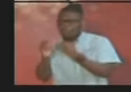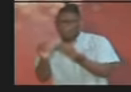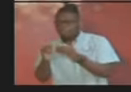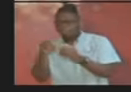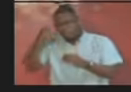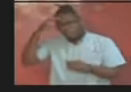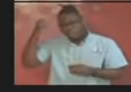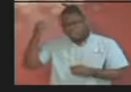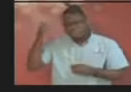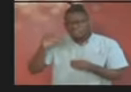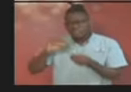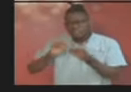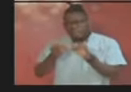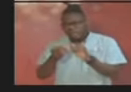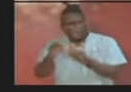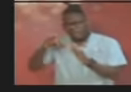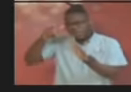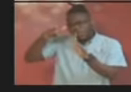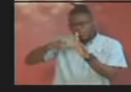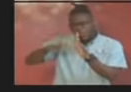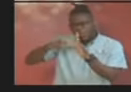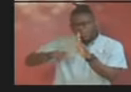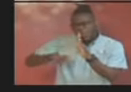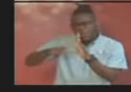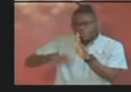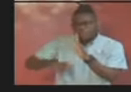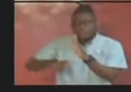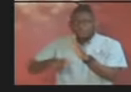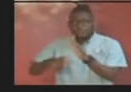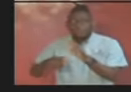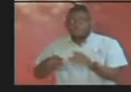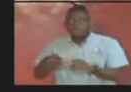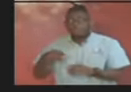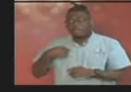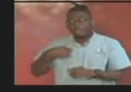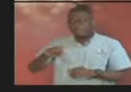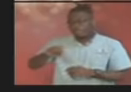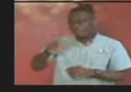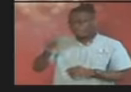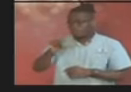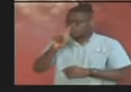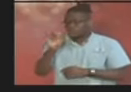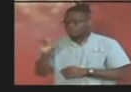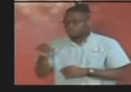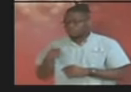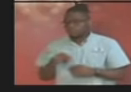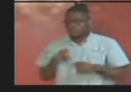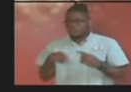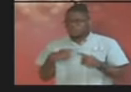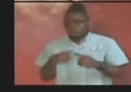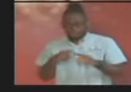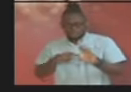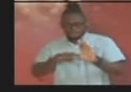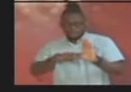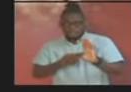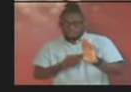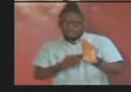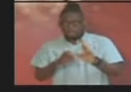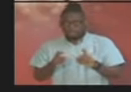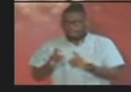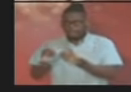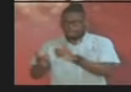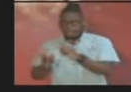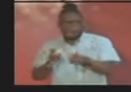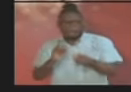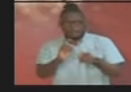second question, maybe Dr. Hines. Dr. Hines, when we start to give out the vaccines, do you have an idea of the rate per day? I mean,